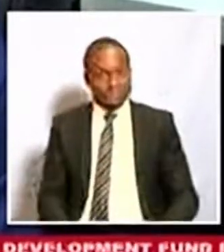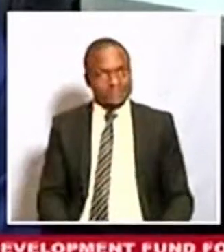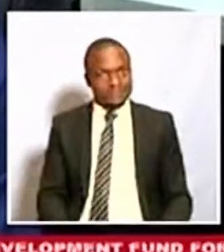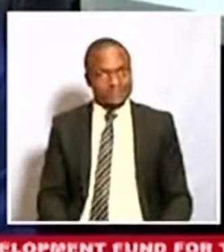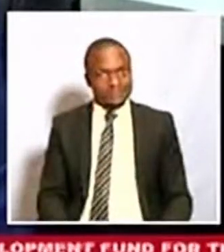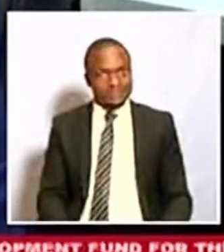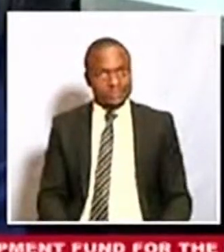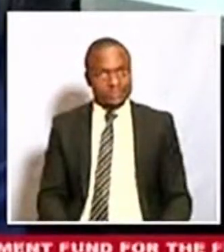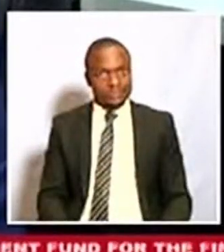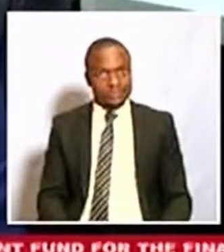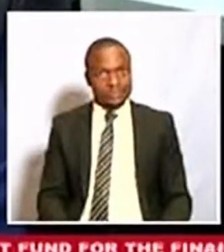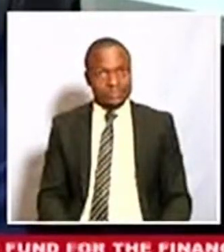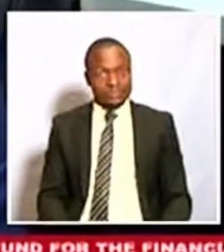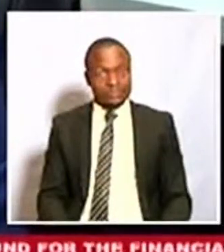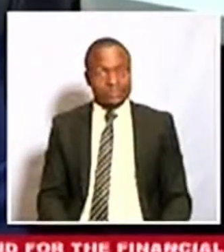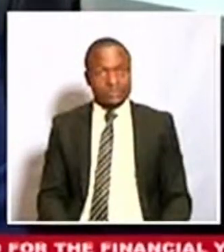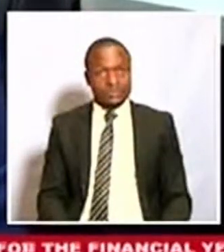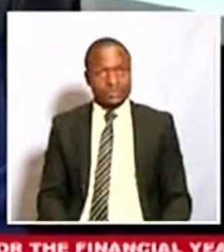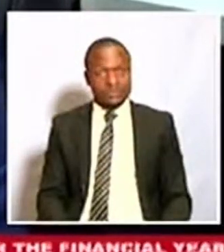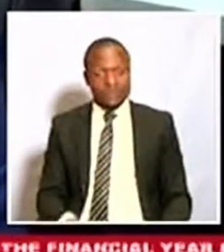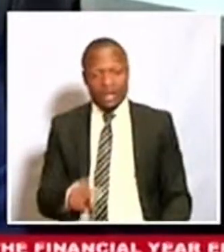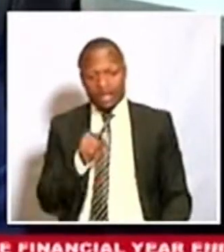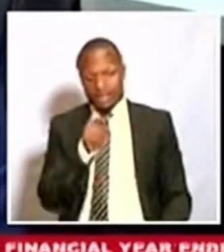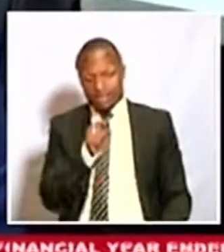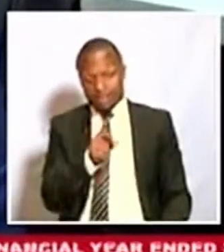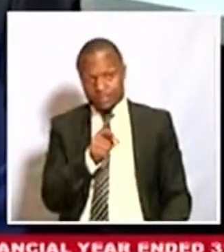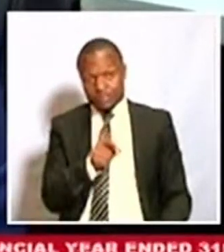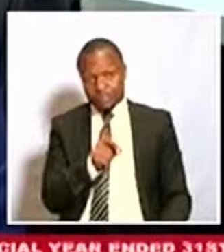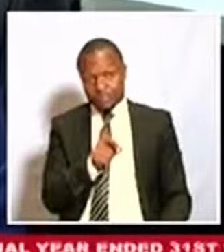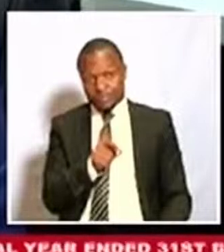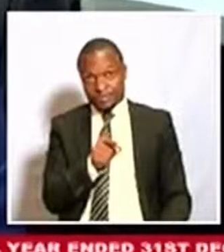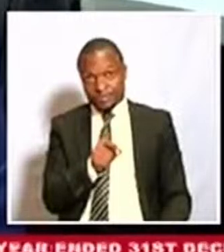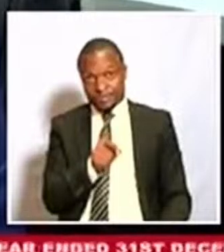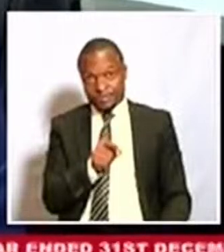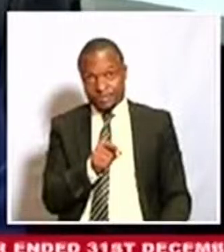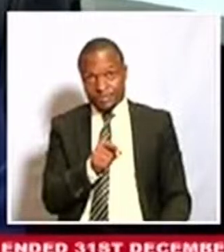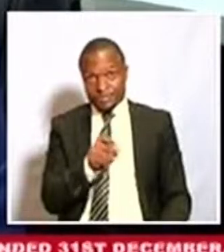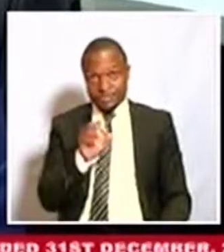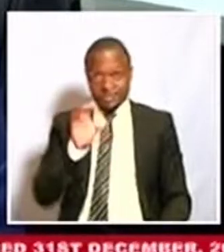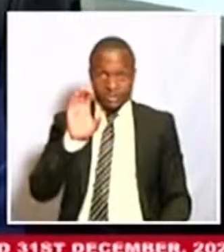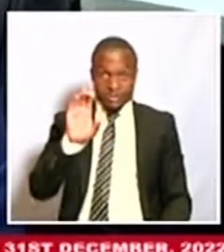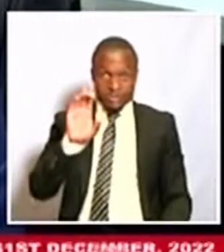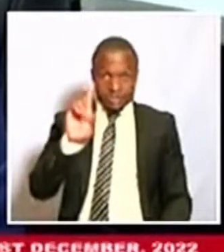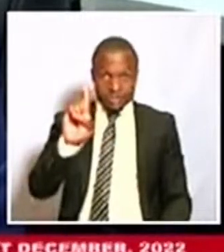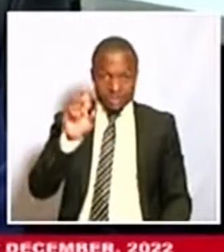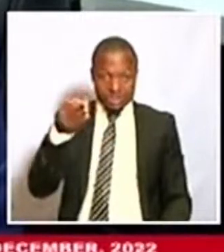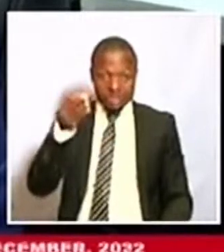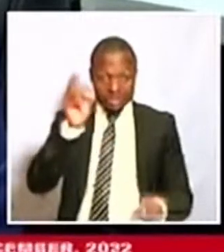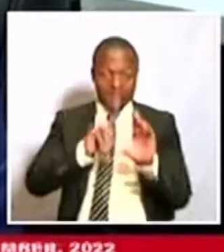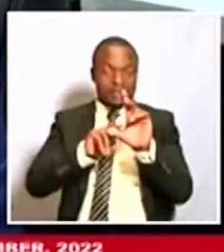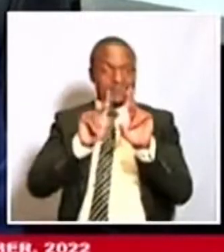Who is, of course, I presume that this is the... It's the city of chairperson. Yes.